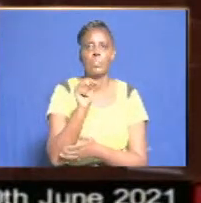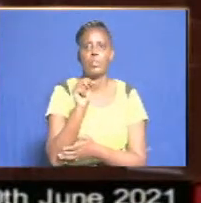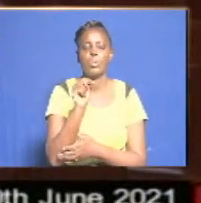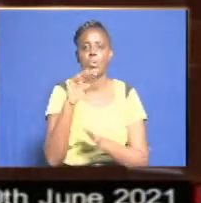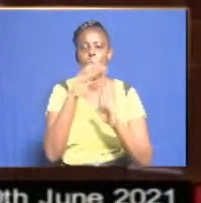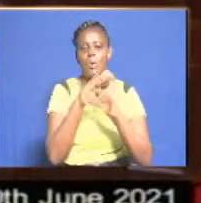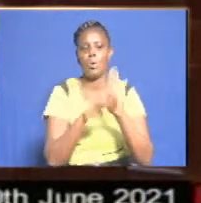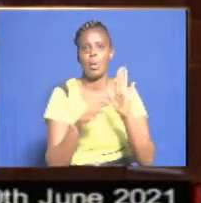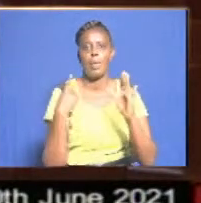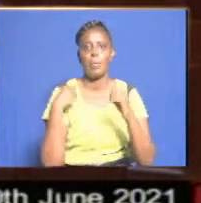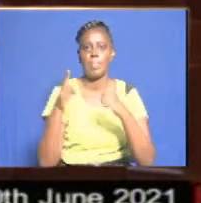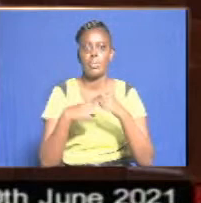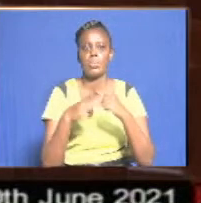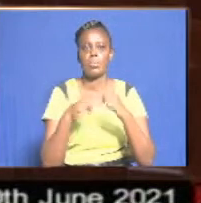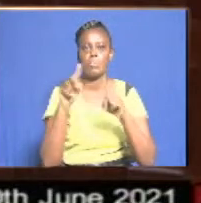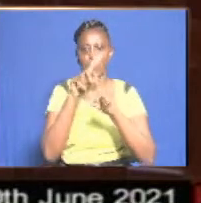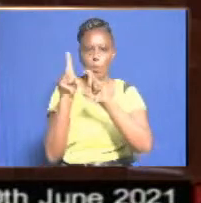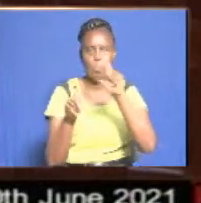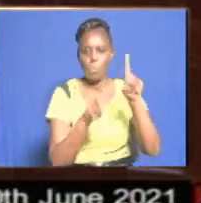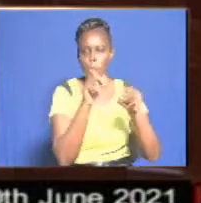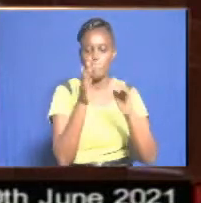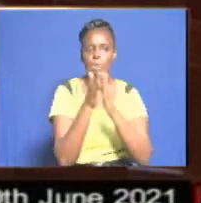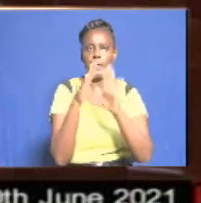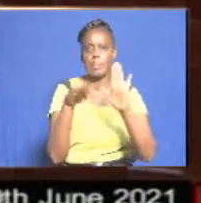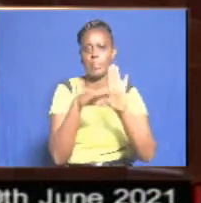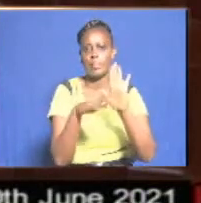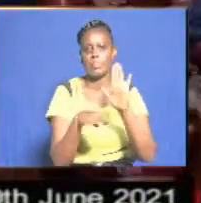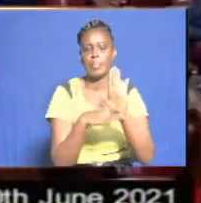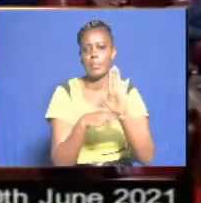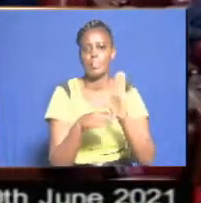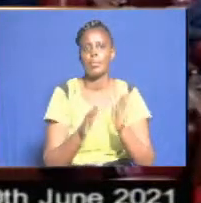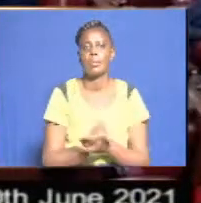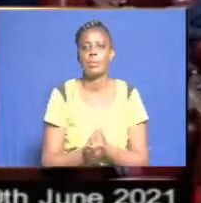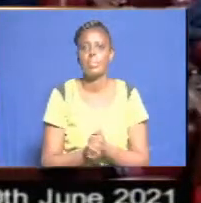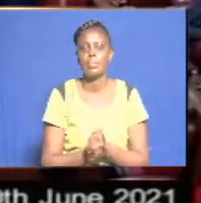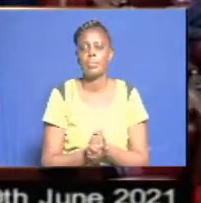Order number seven, questions and statements.